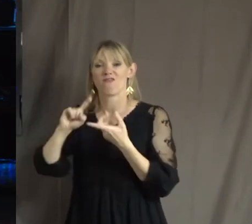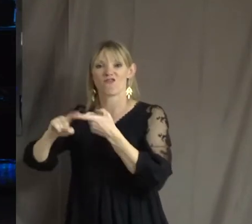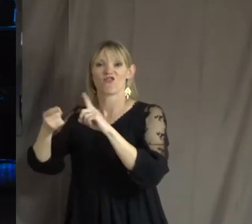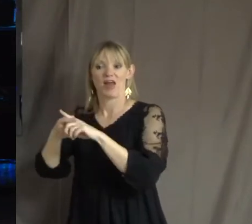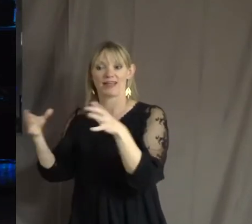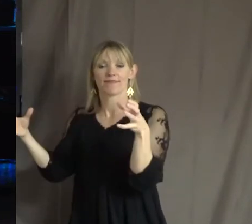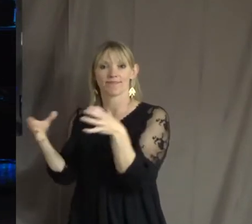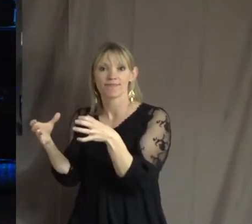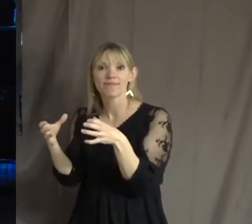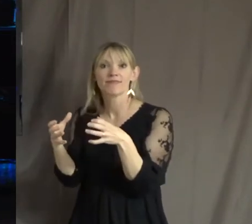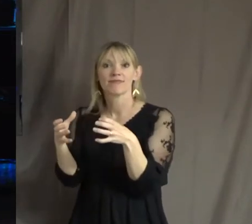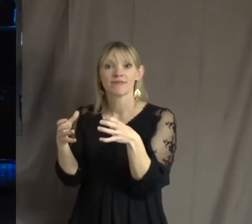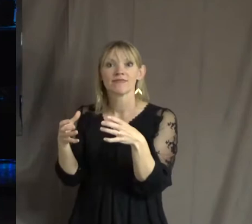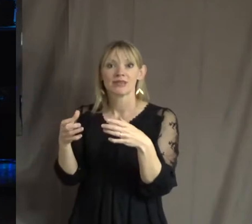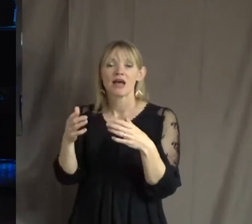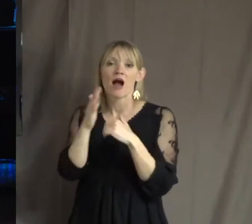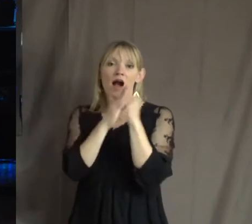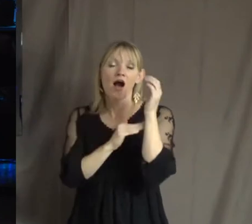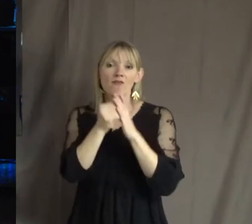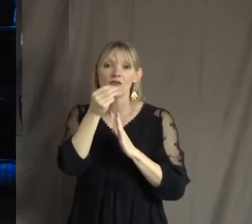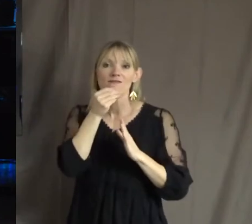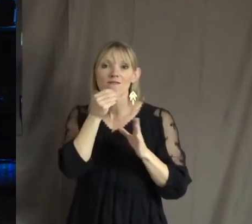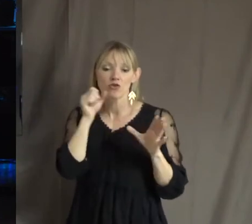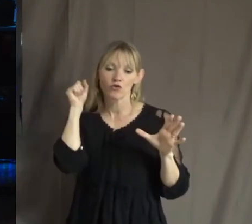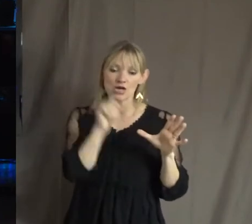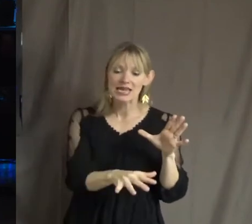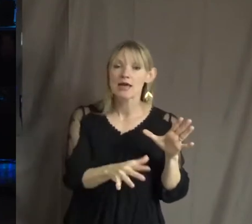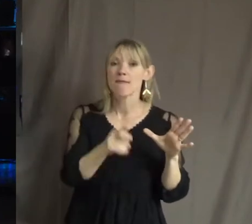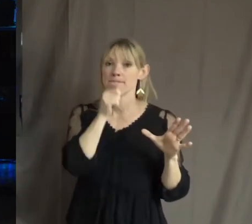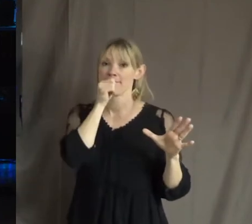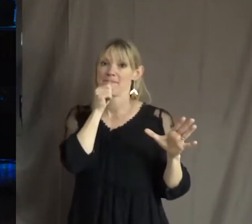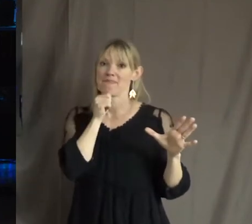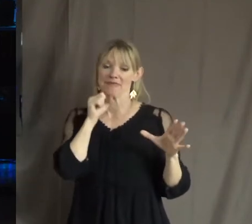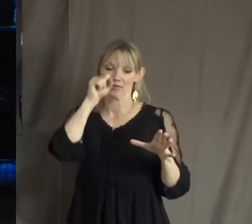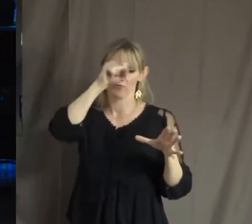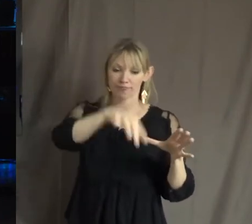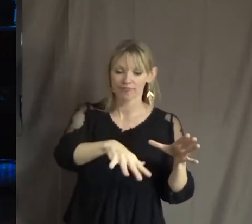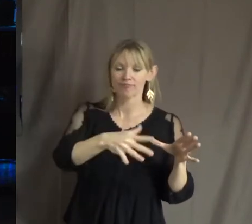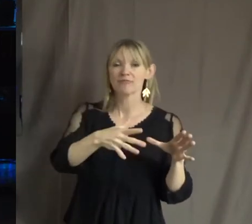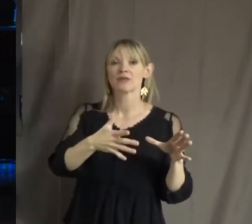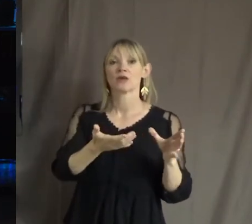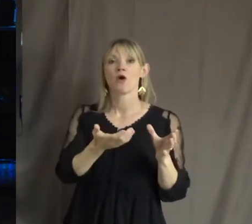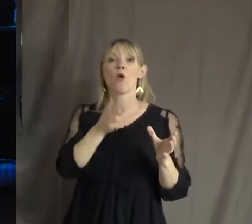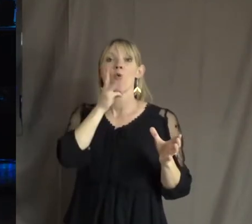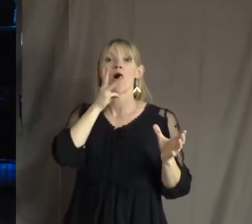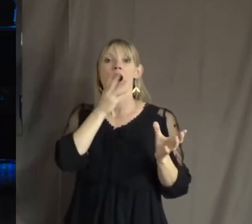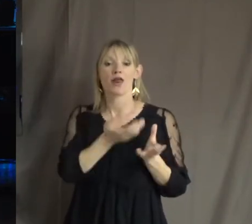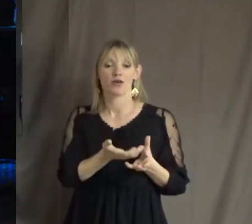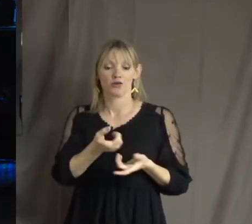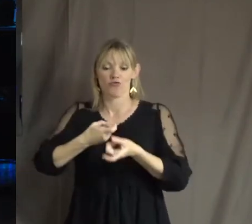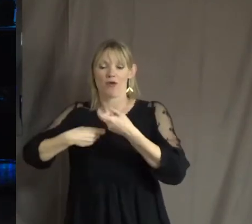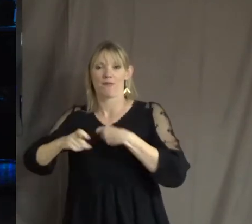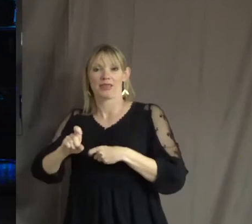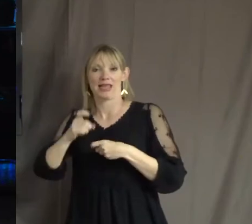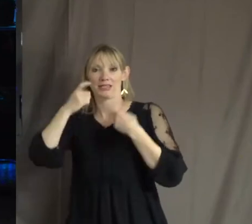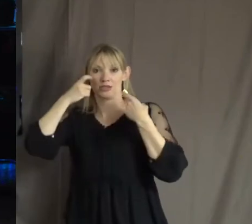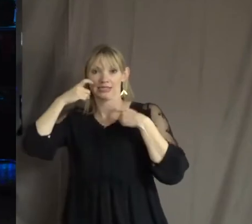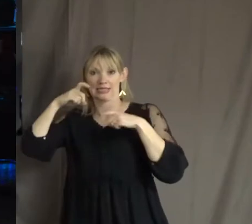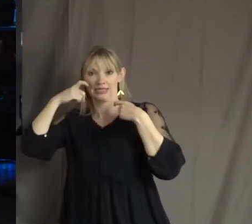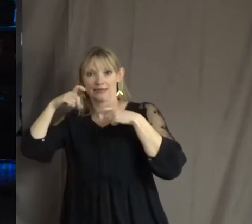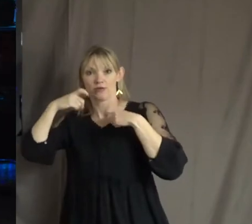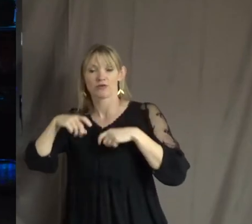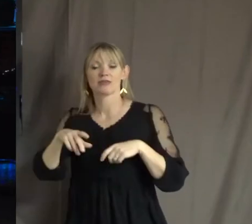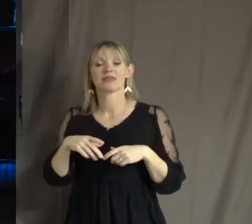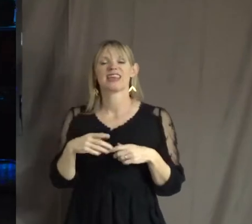many handfuls of comfort food, a lot of patience, buckets of water to replace the tears, plenty